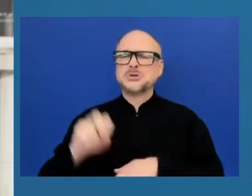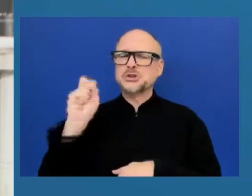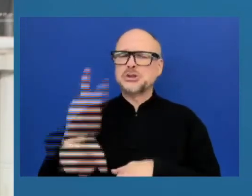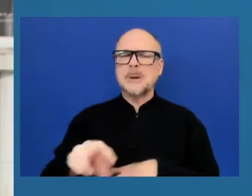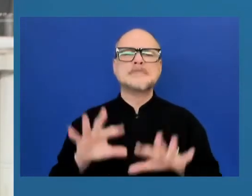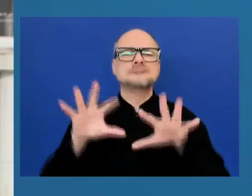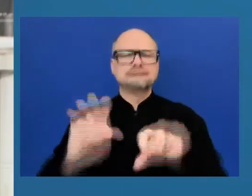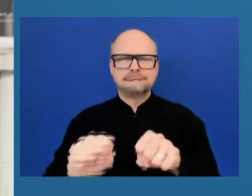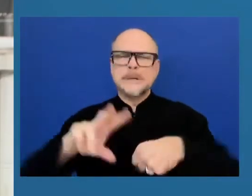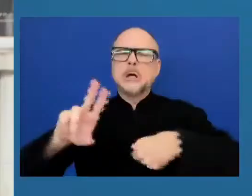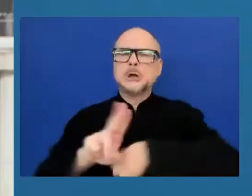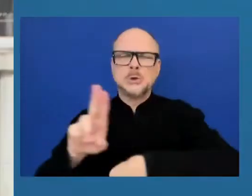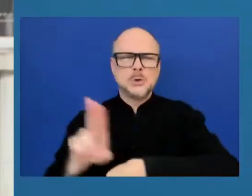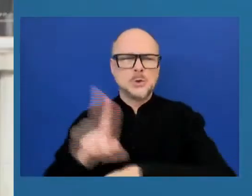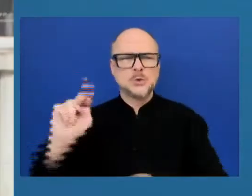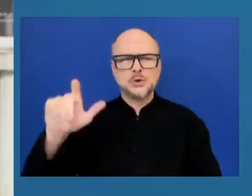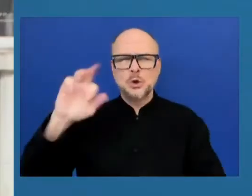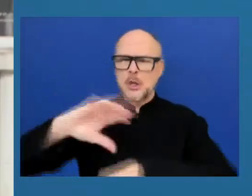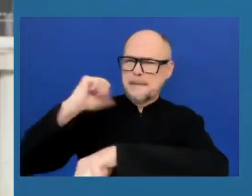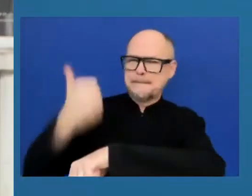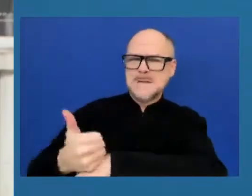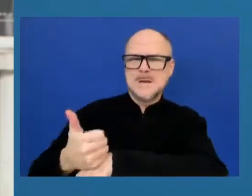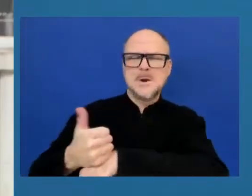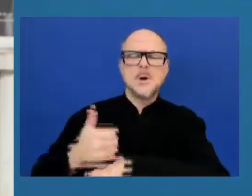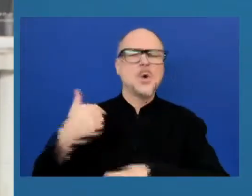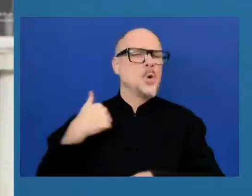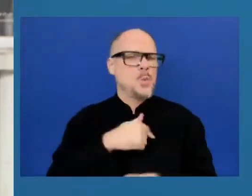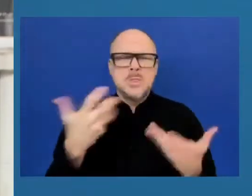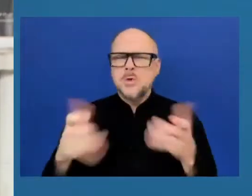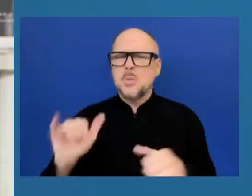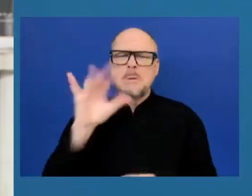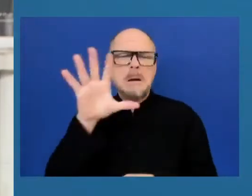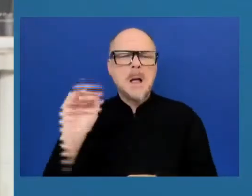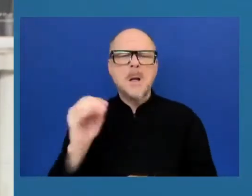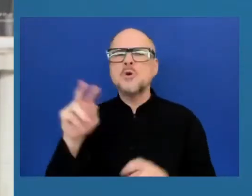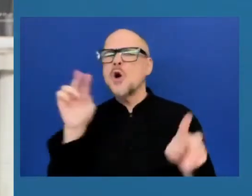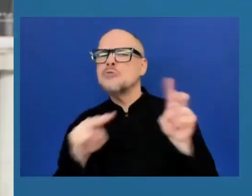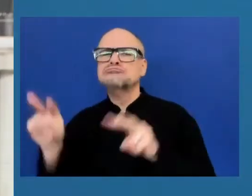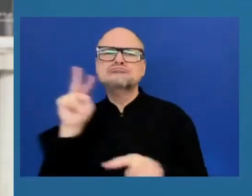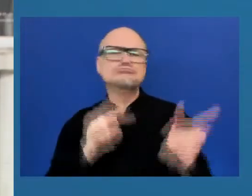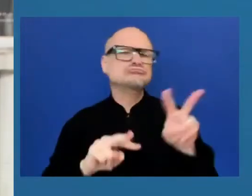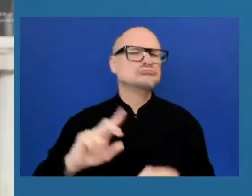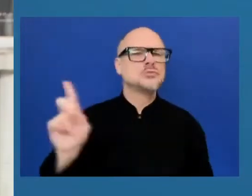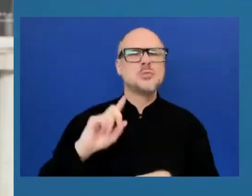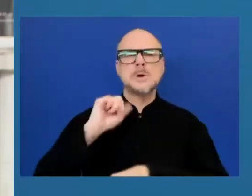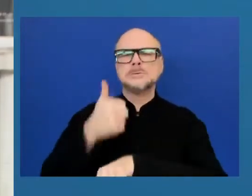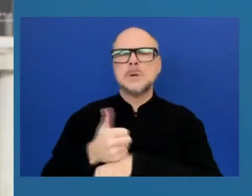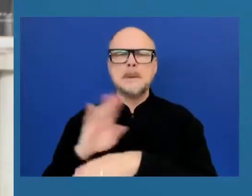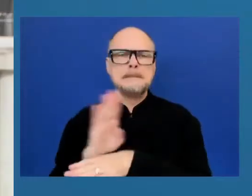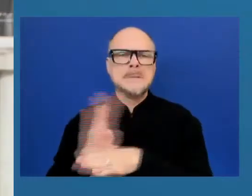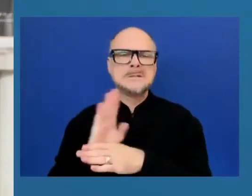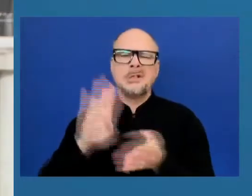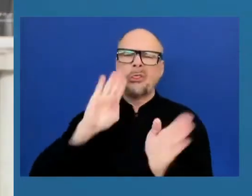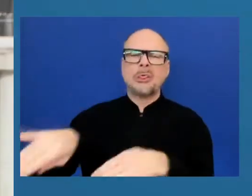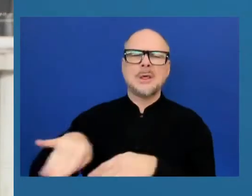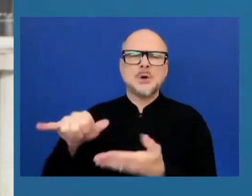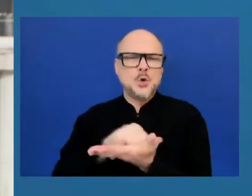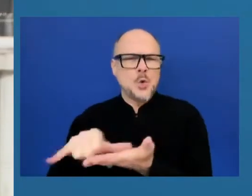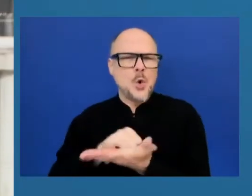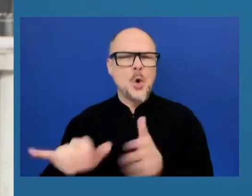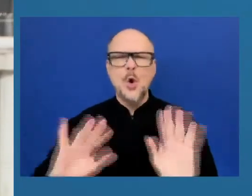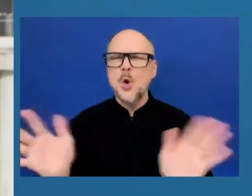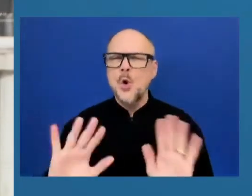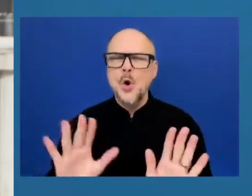companies will go elsewhere. And I don't want that to happen. I want to grow our tax base. I want to make New York more affordable. I want good paying jobs for New